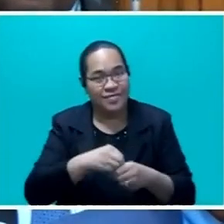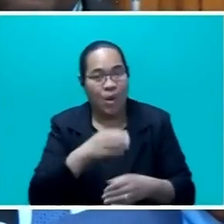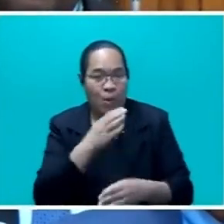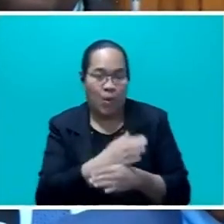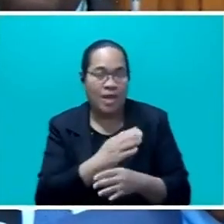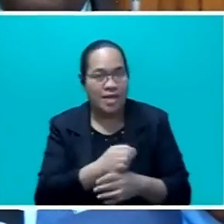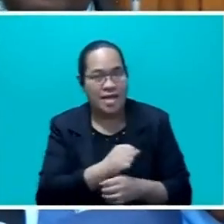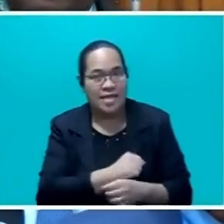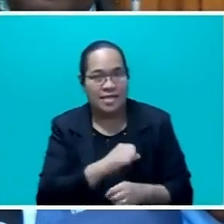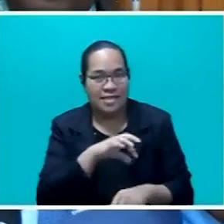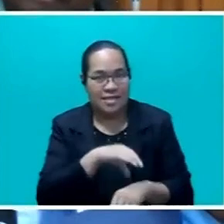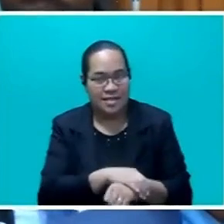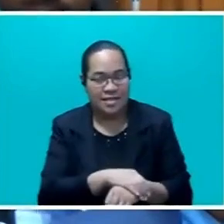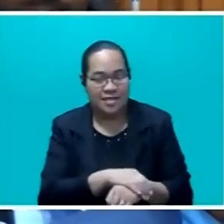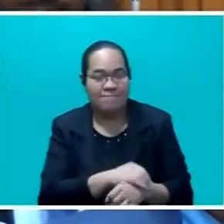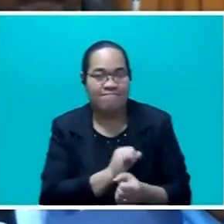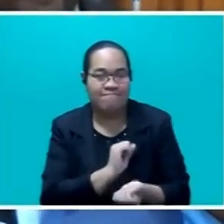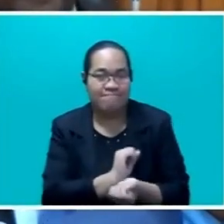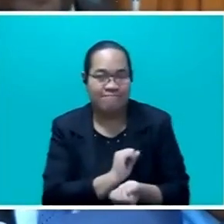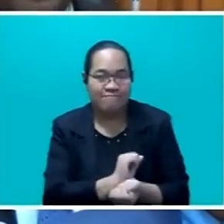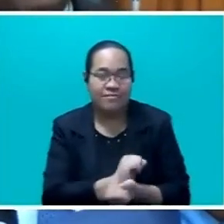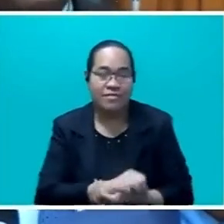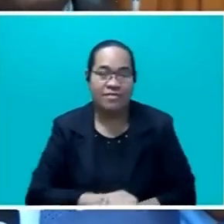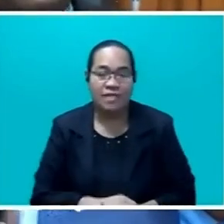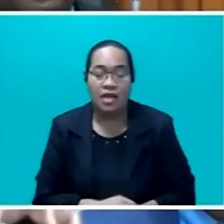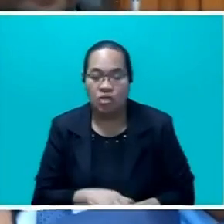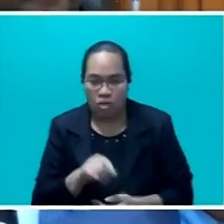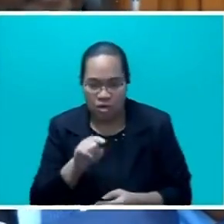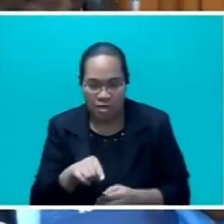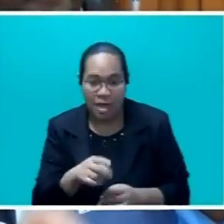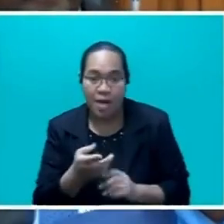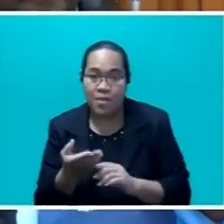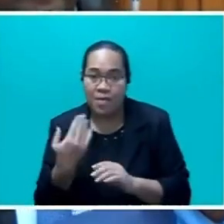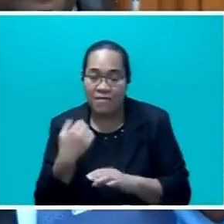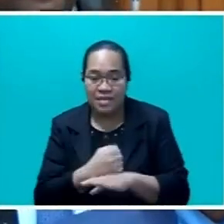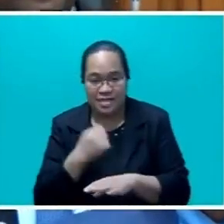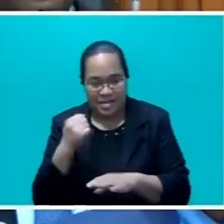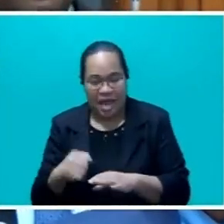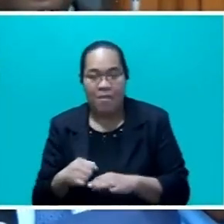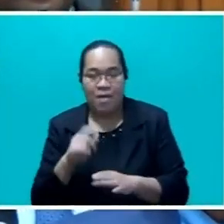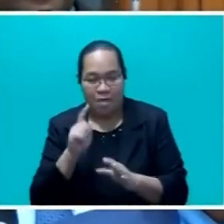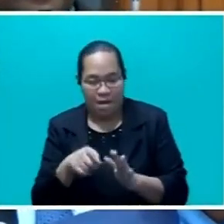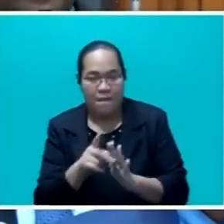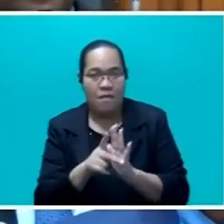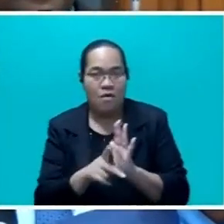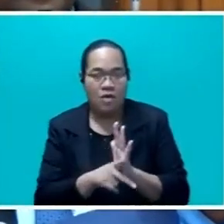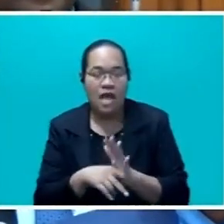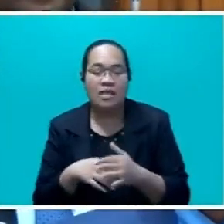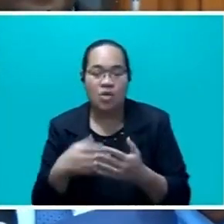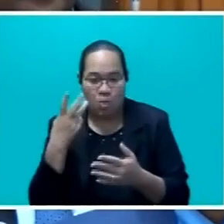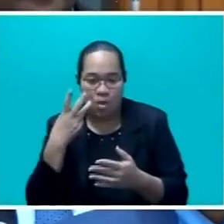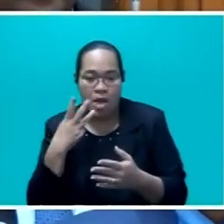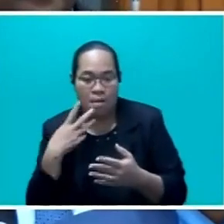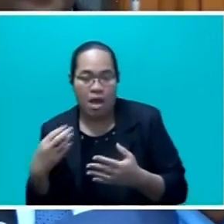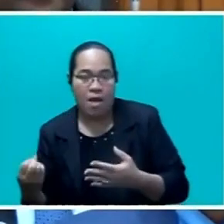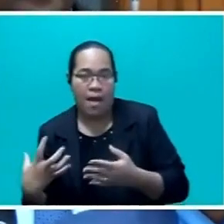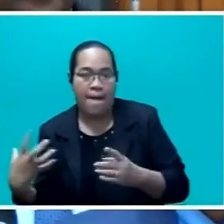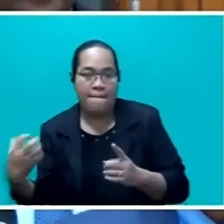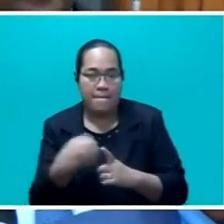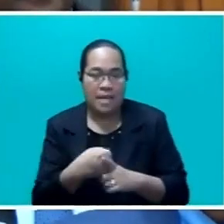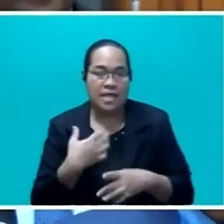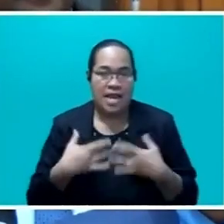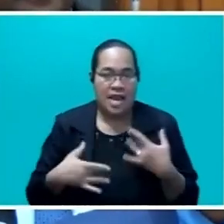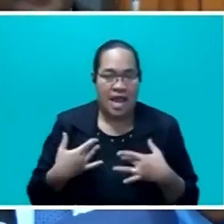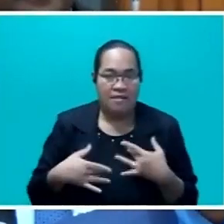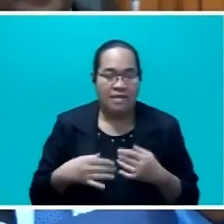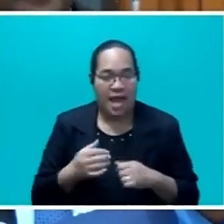on policies that are there from the previous government, how women are impacting lives, and also they are setting examples.